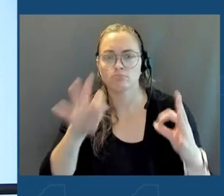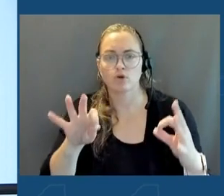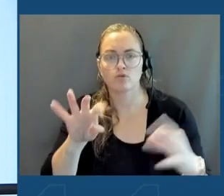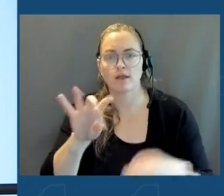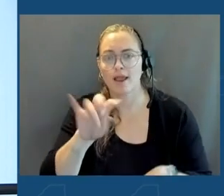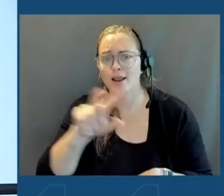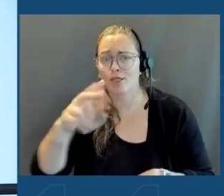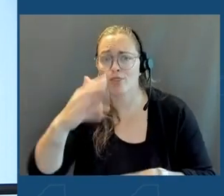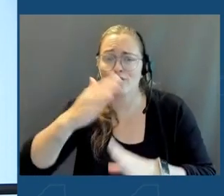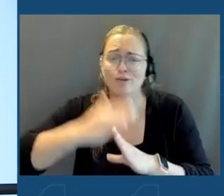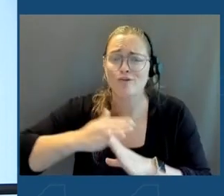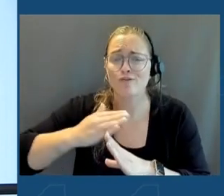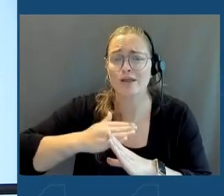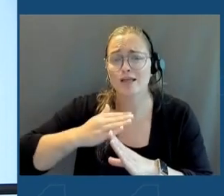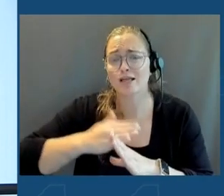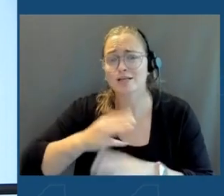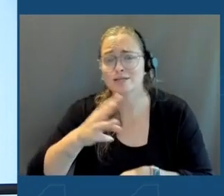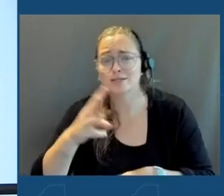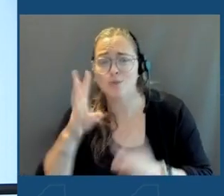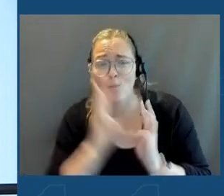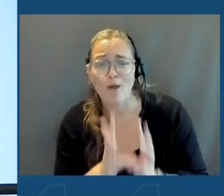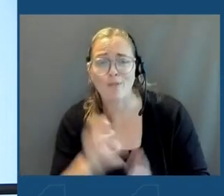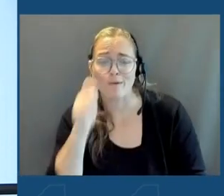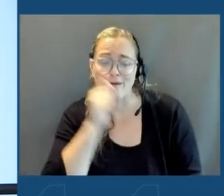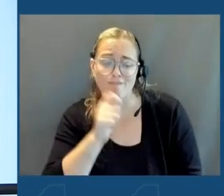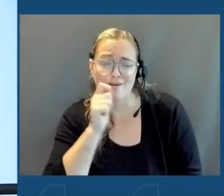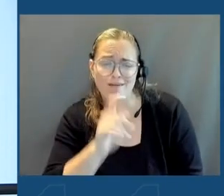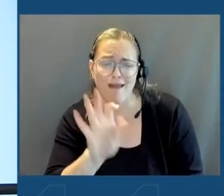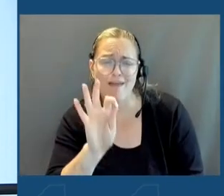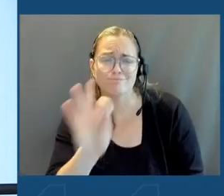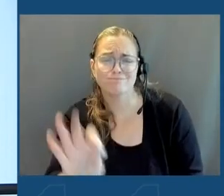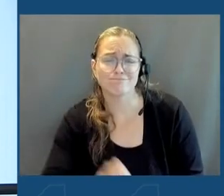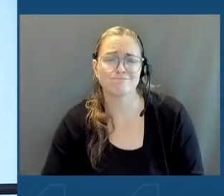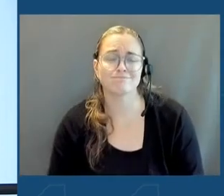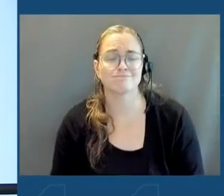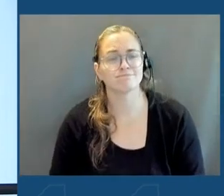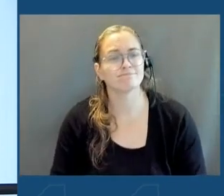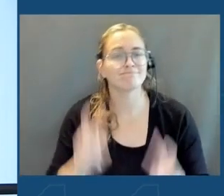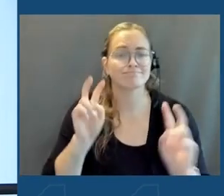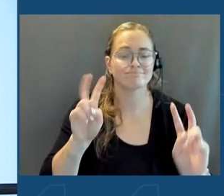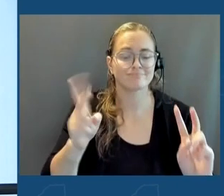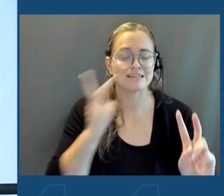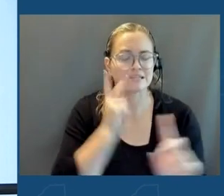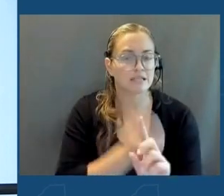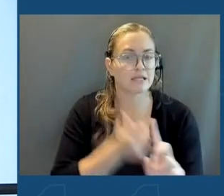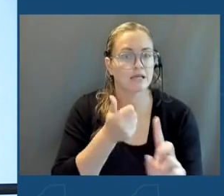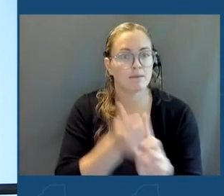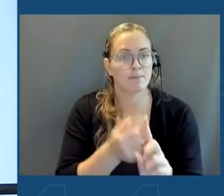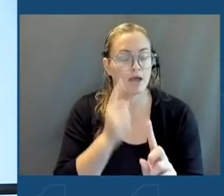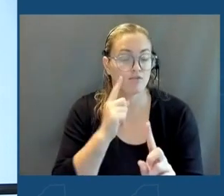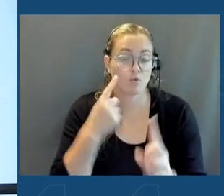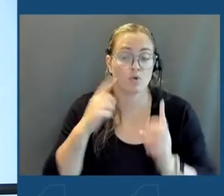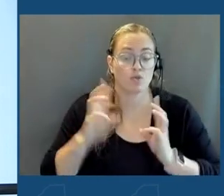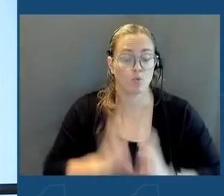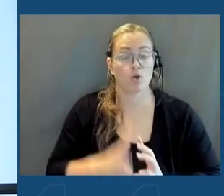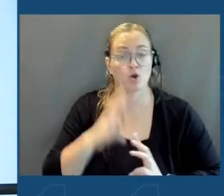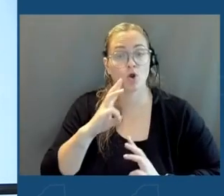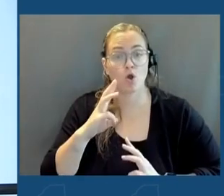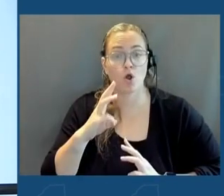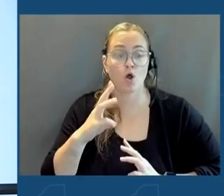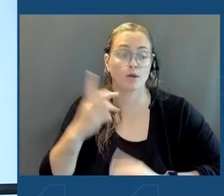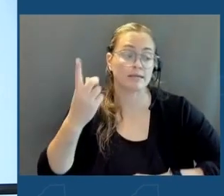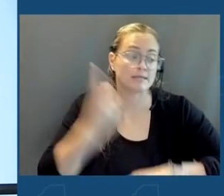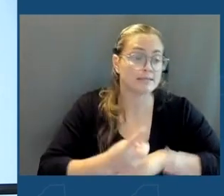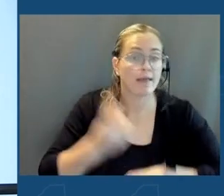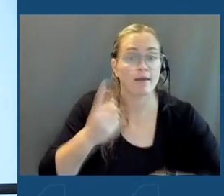degrees of weather every single day. We look forward to seeing the impact this winter on our day trippers and overnight